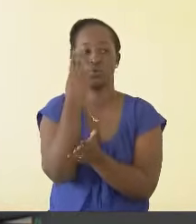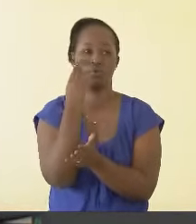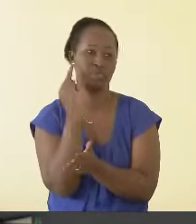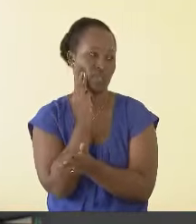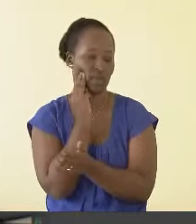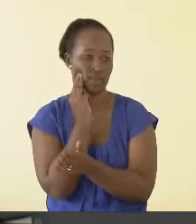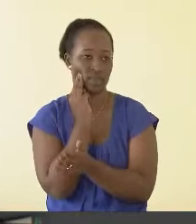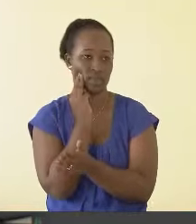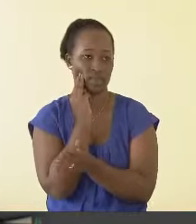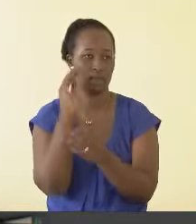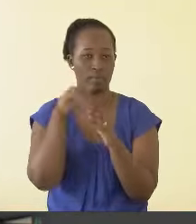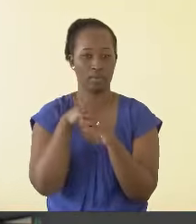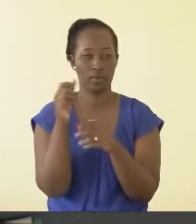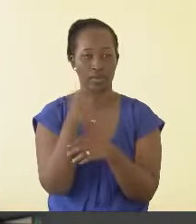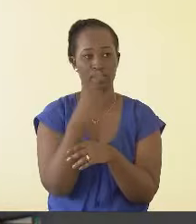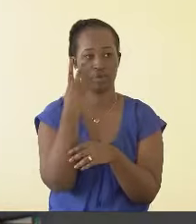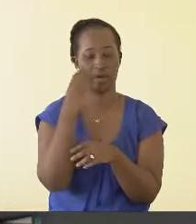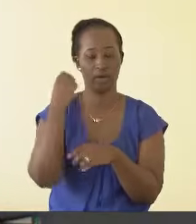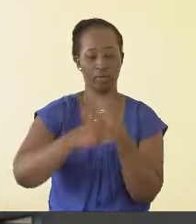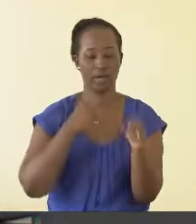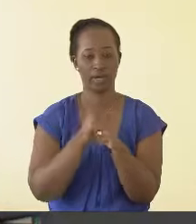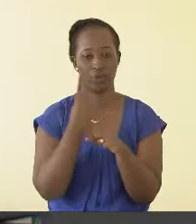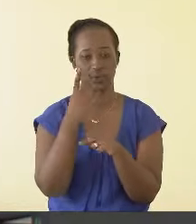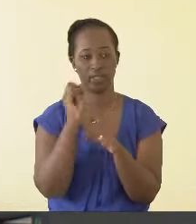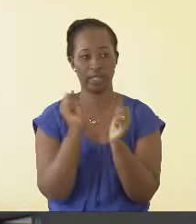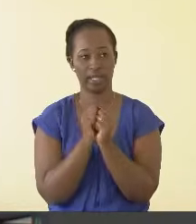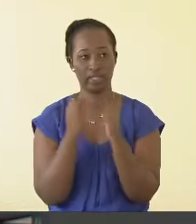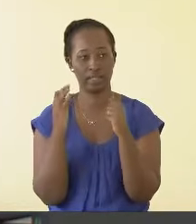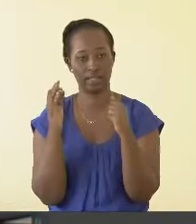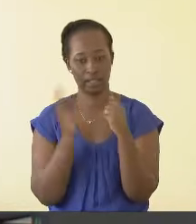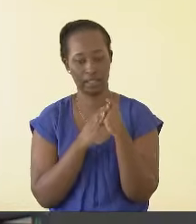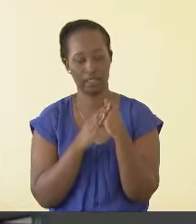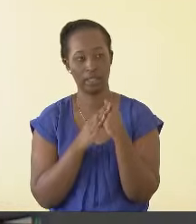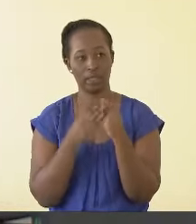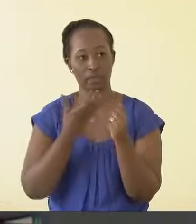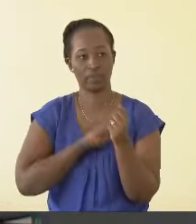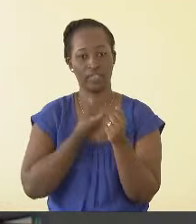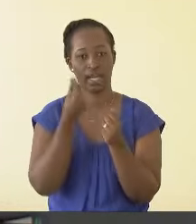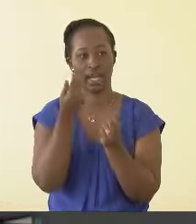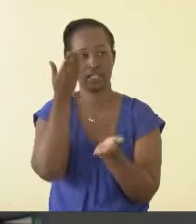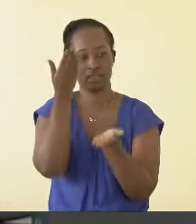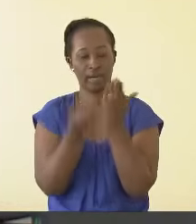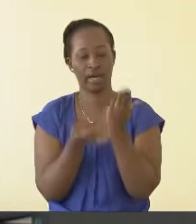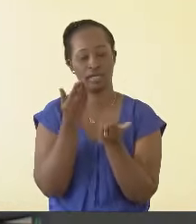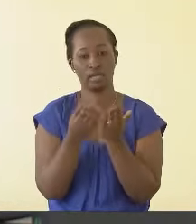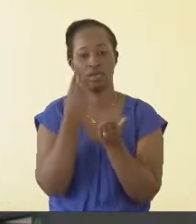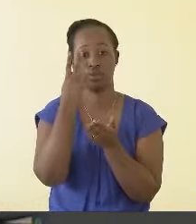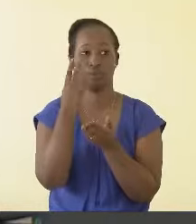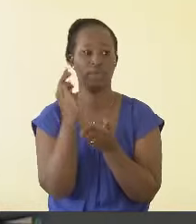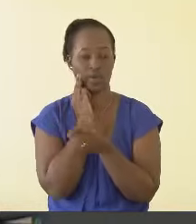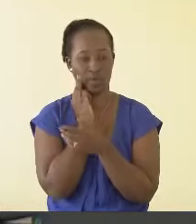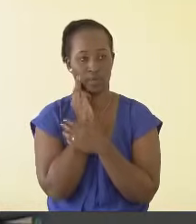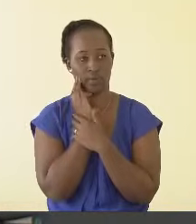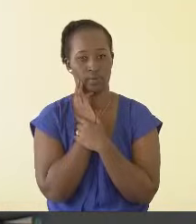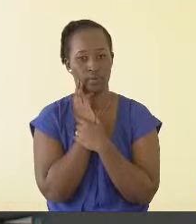that? In April 2018, first, we have cash balance worth 2 million. So when you look at that,